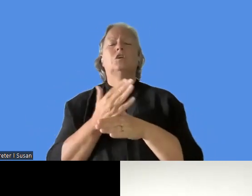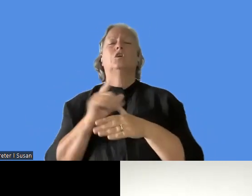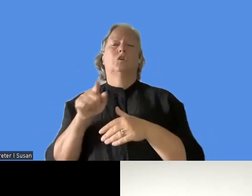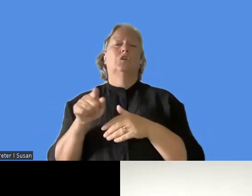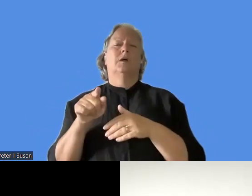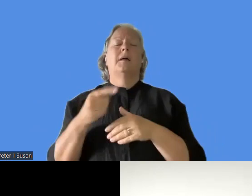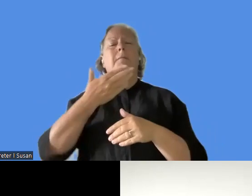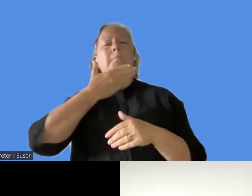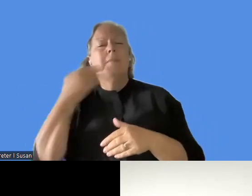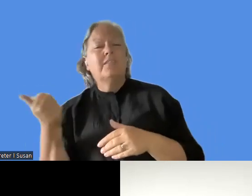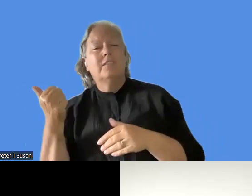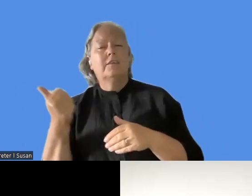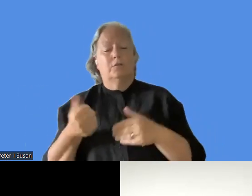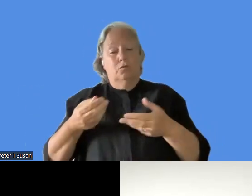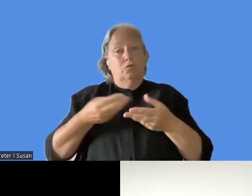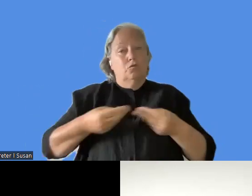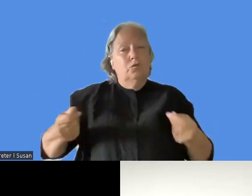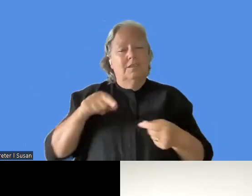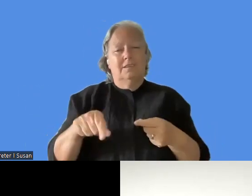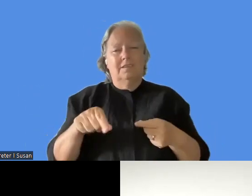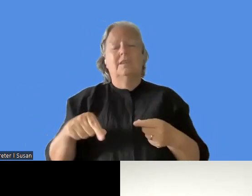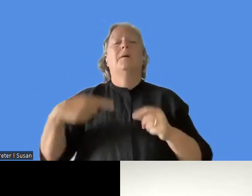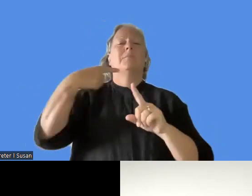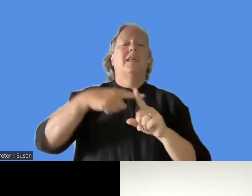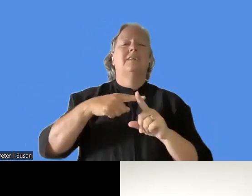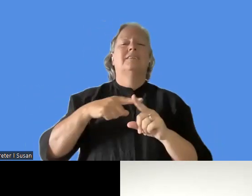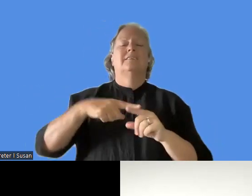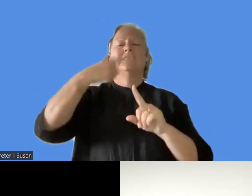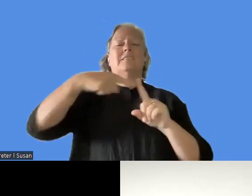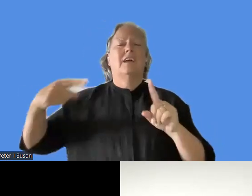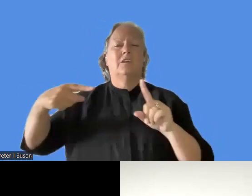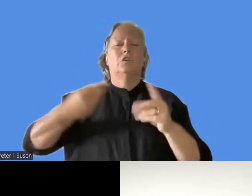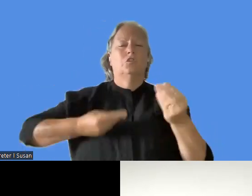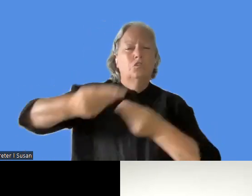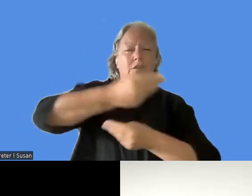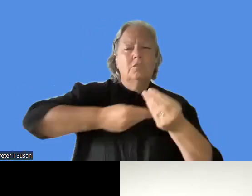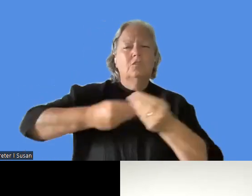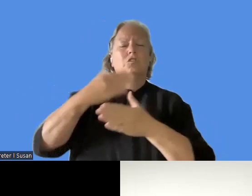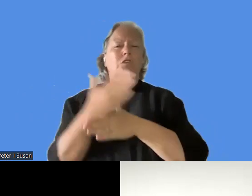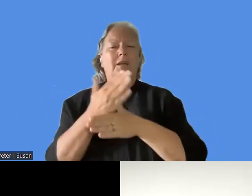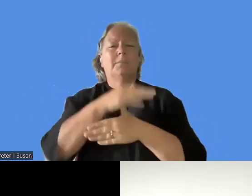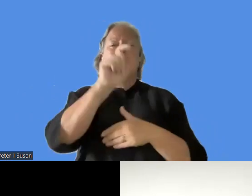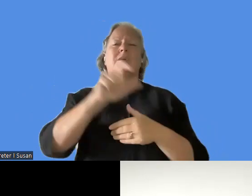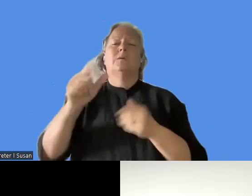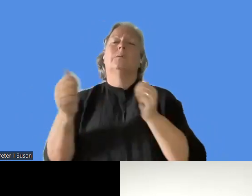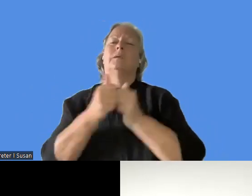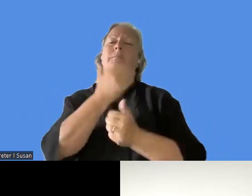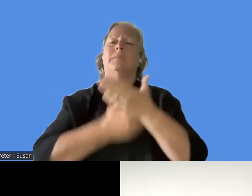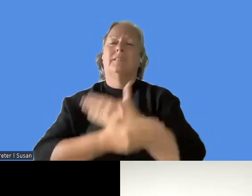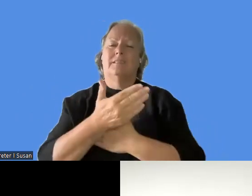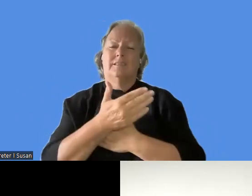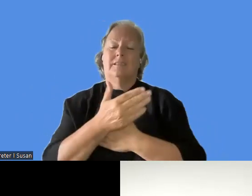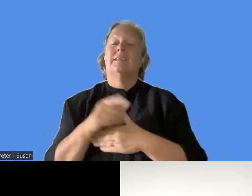resources. This will also create favorable conditions for data exchange and sharing for people with disabilities. And